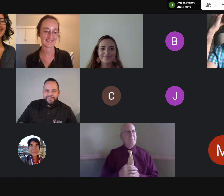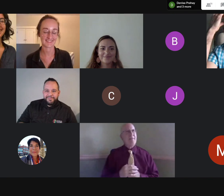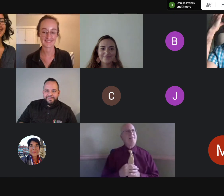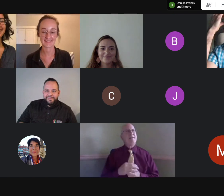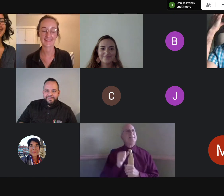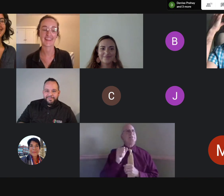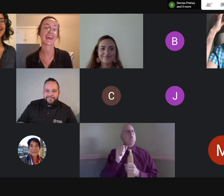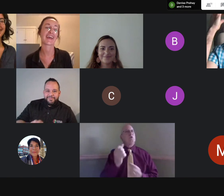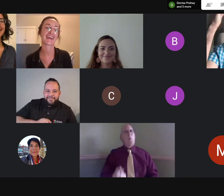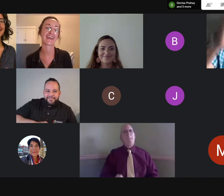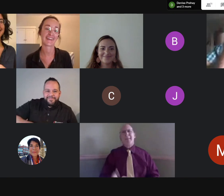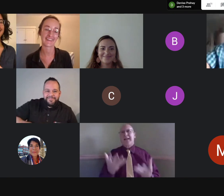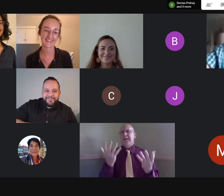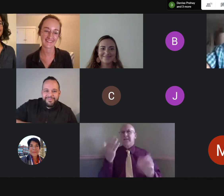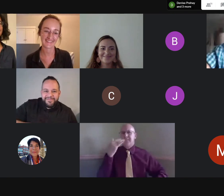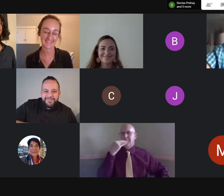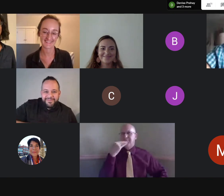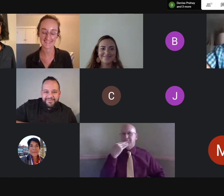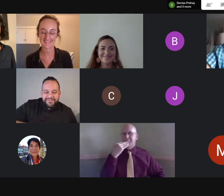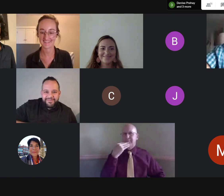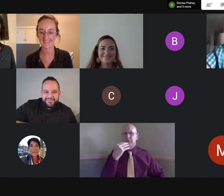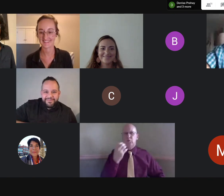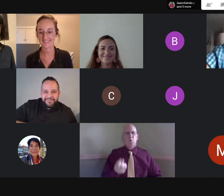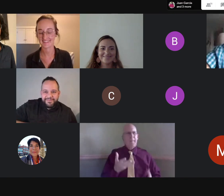so many. I think